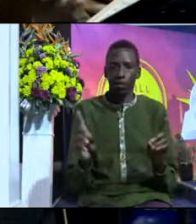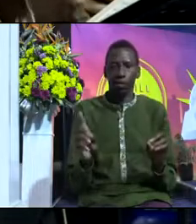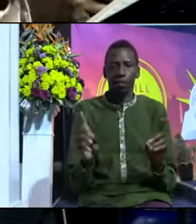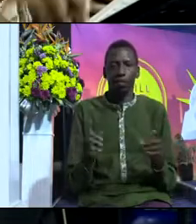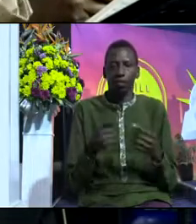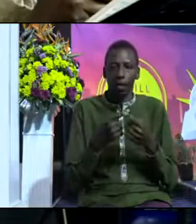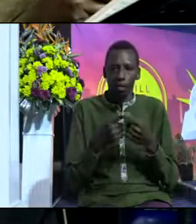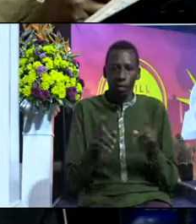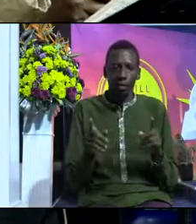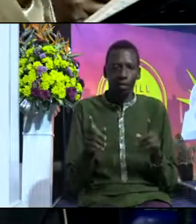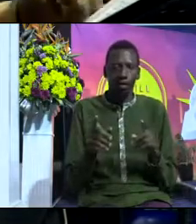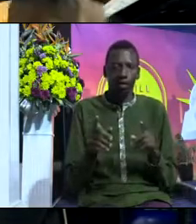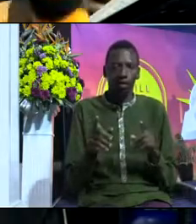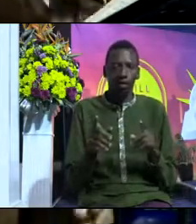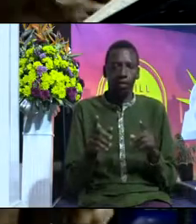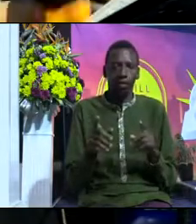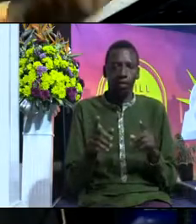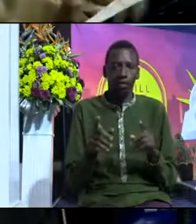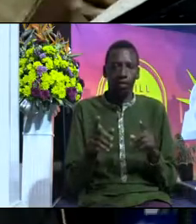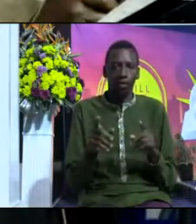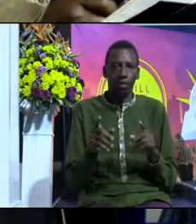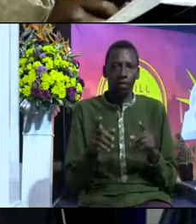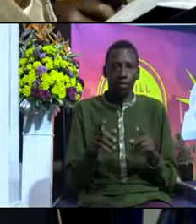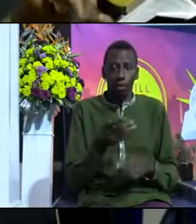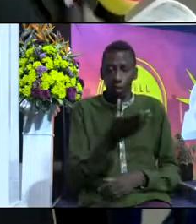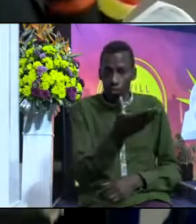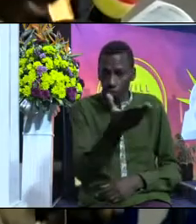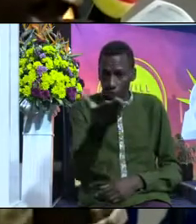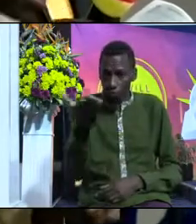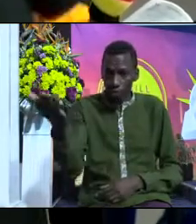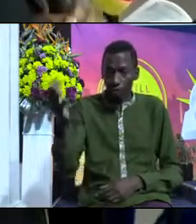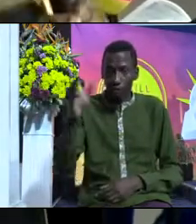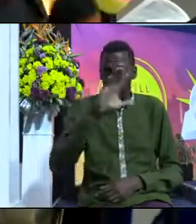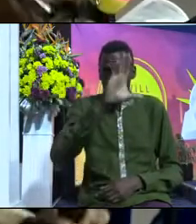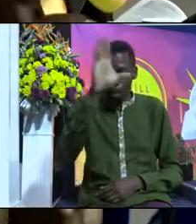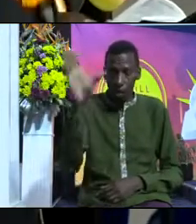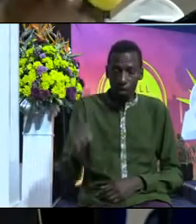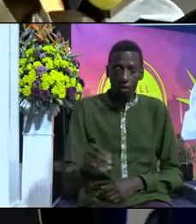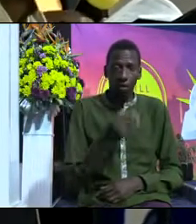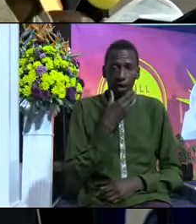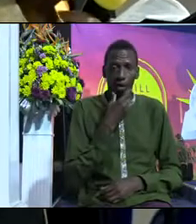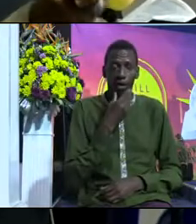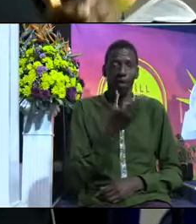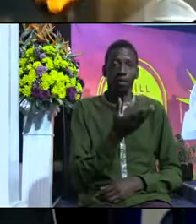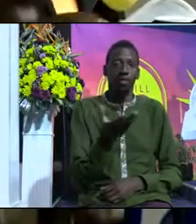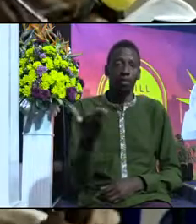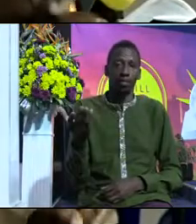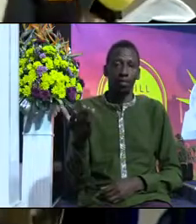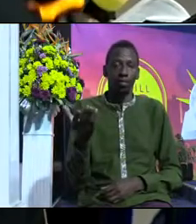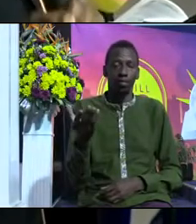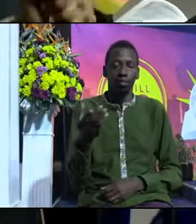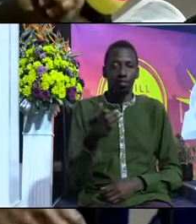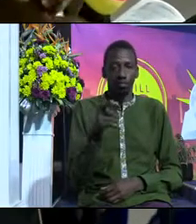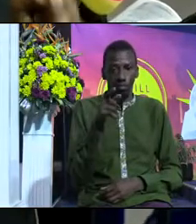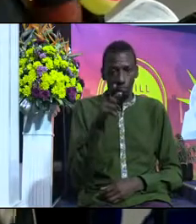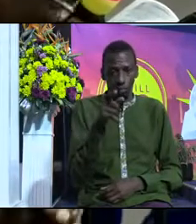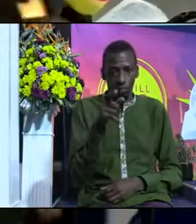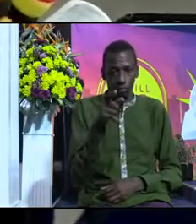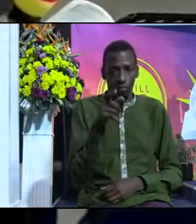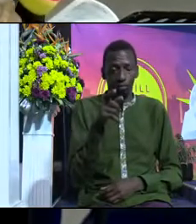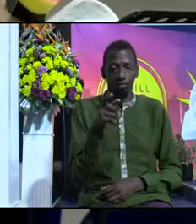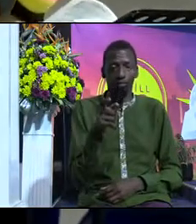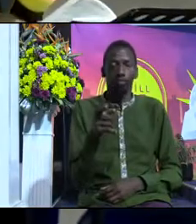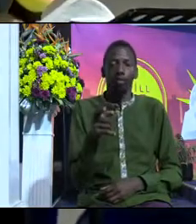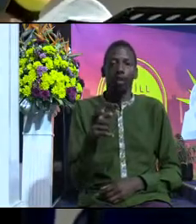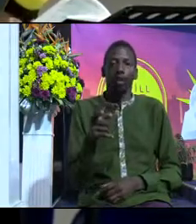men, black men, I'm talking to you tonight, model Christ in